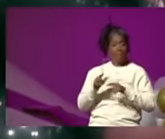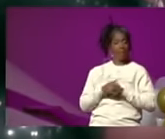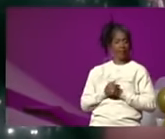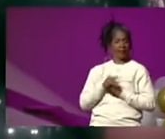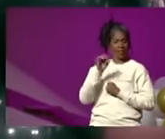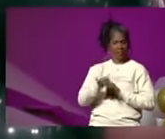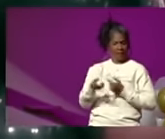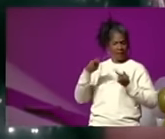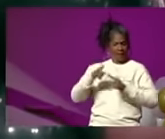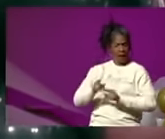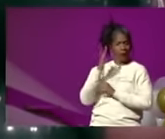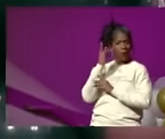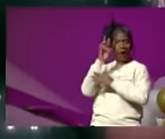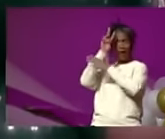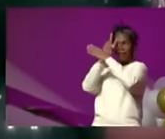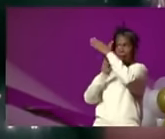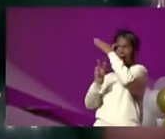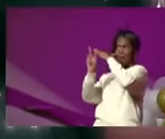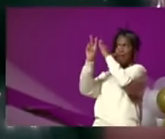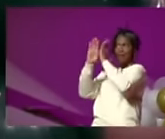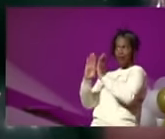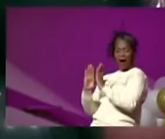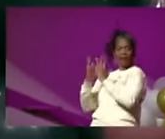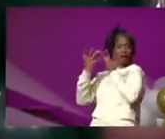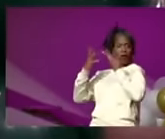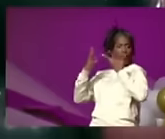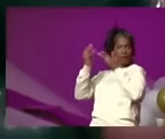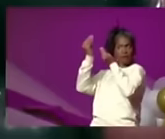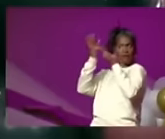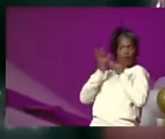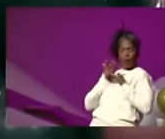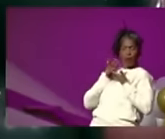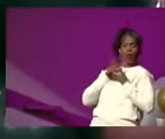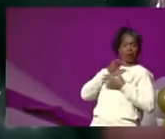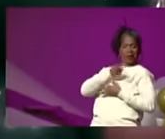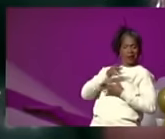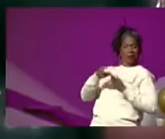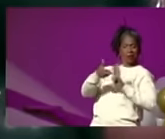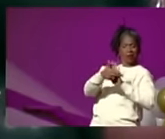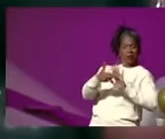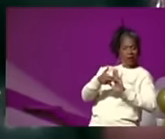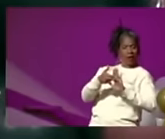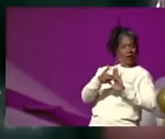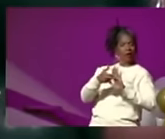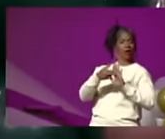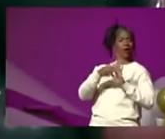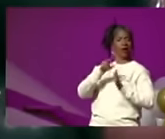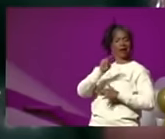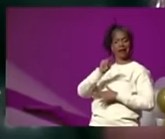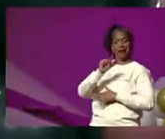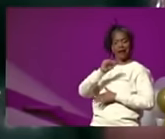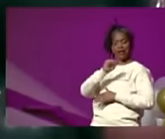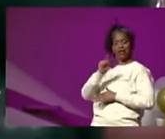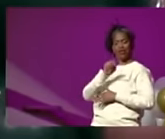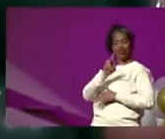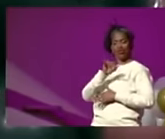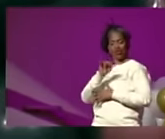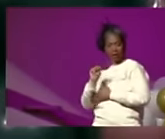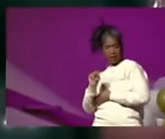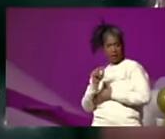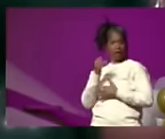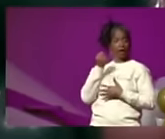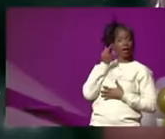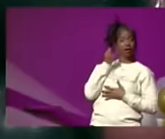said. He'll be called a Nazarene. Please don't miss that. What the prophets